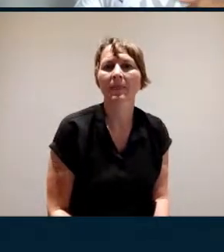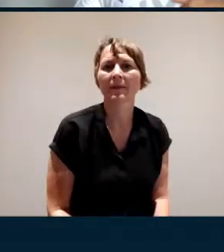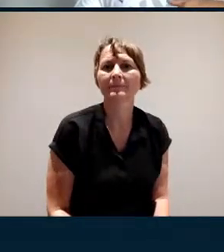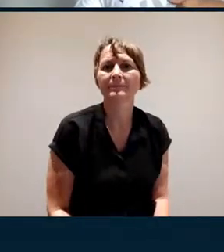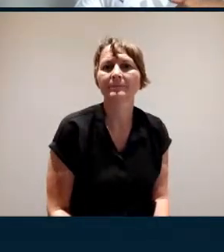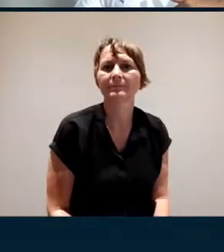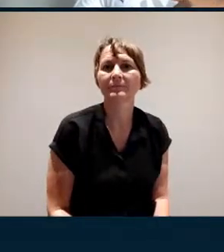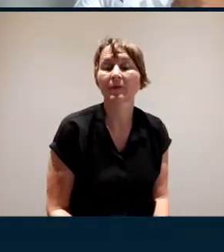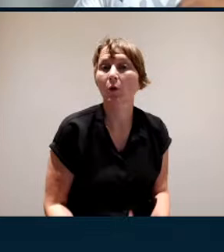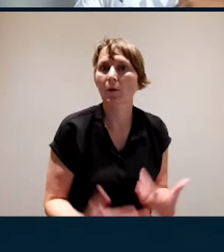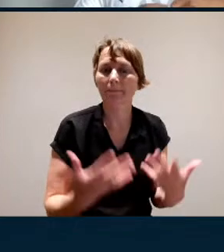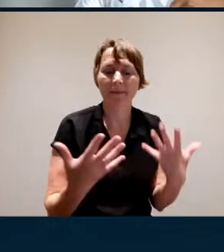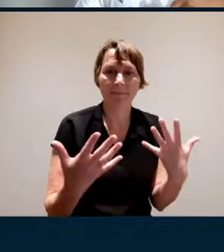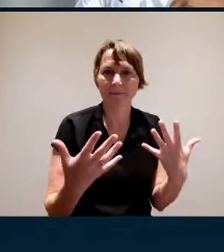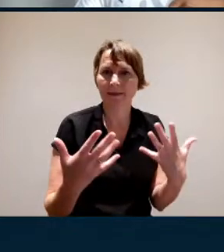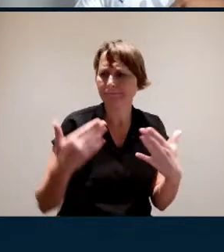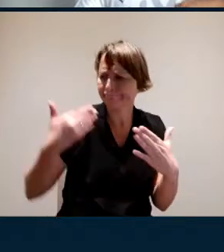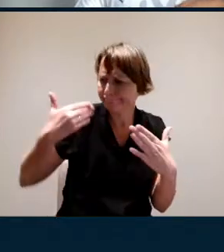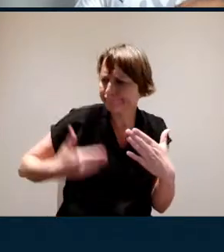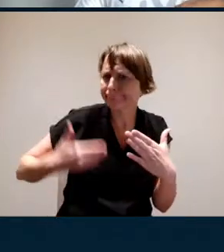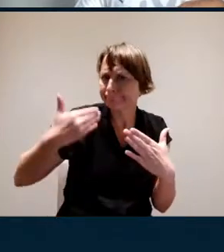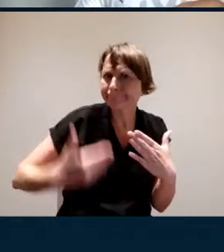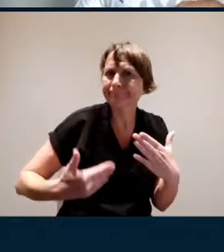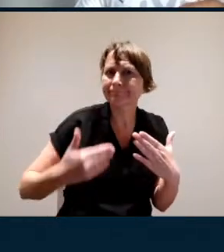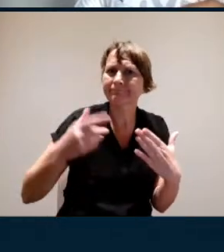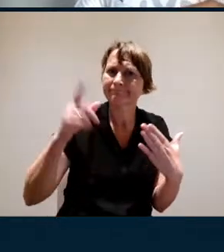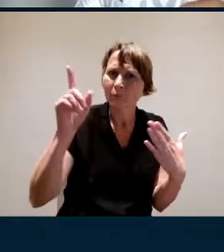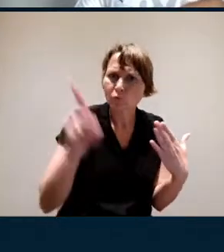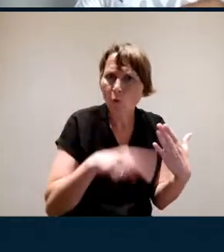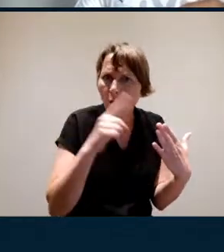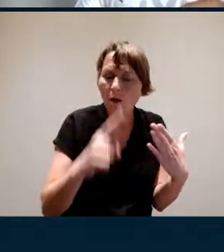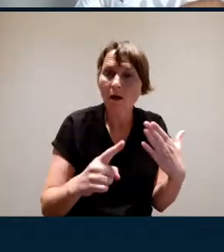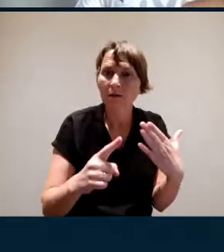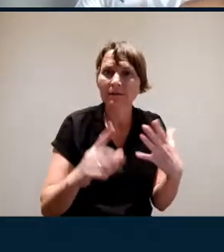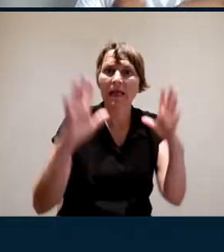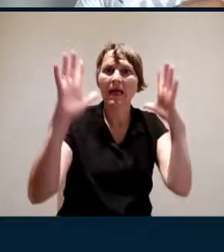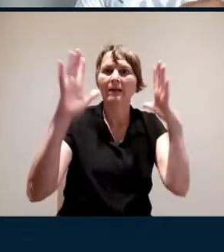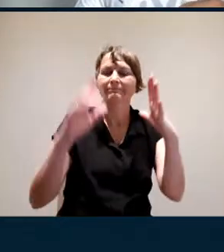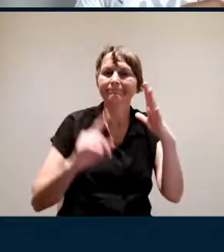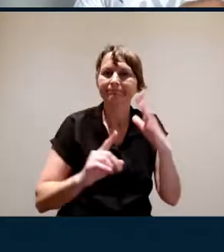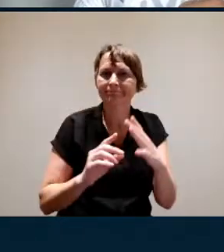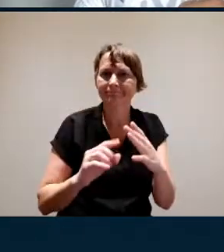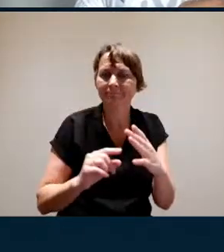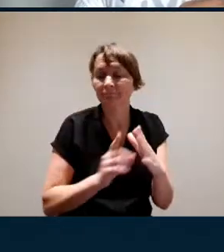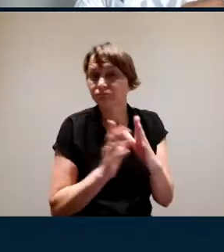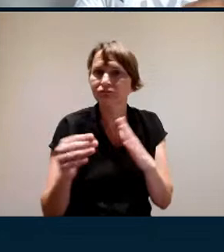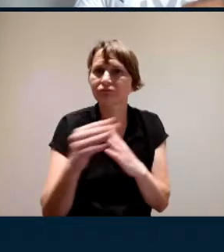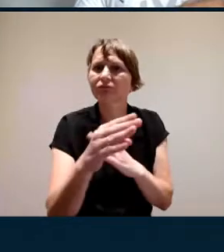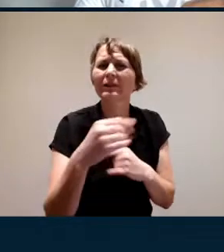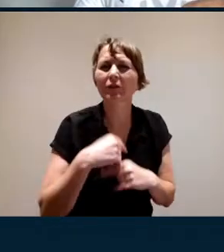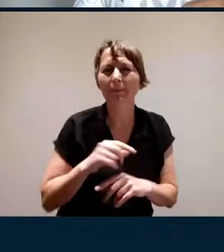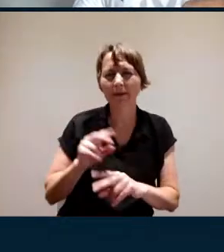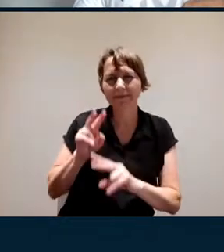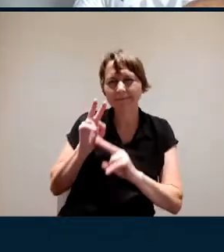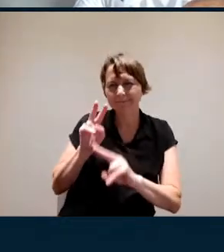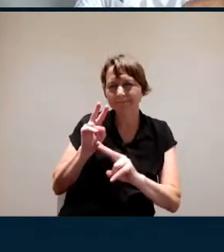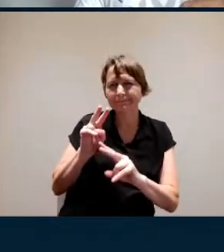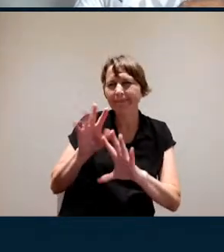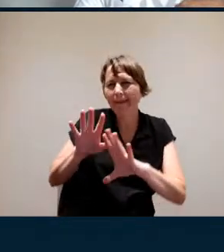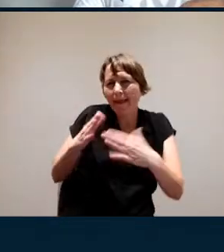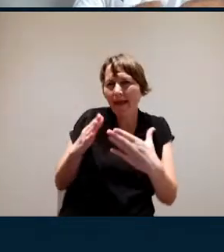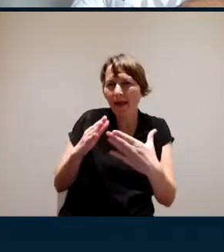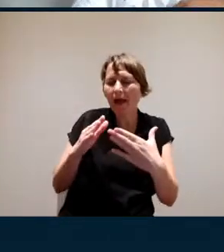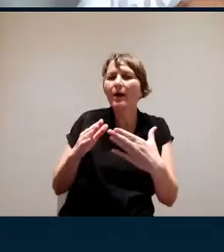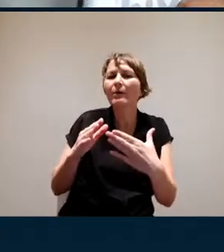failing frequently? So the proactive monitoring, rather than looking up the next day morning with all the tickets on their